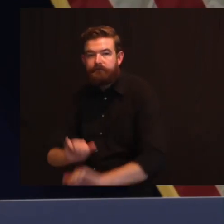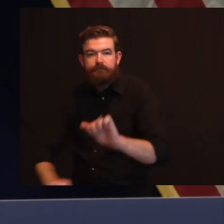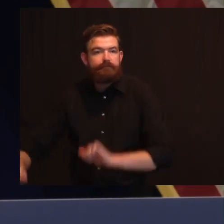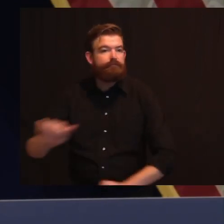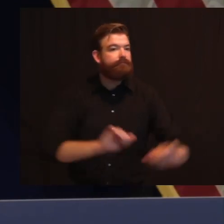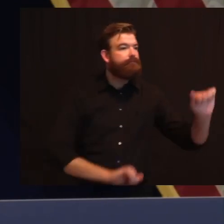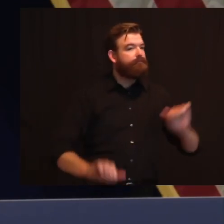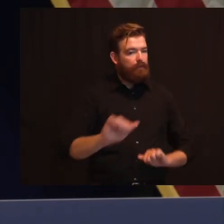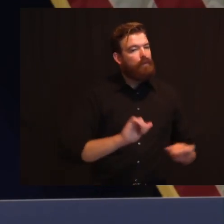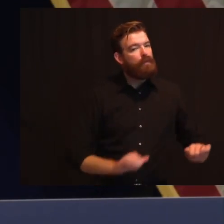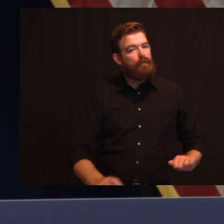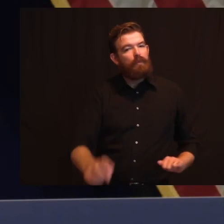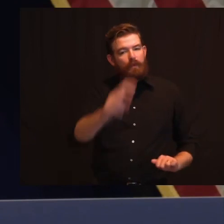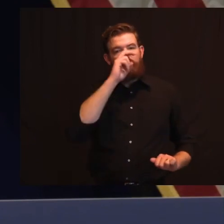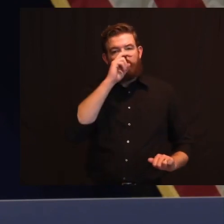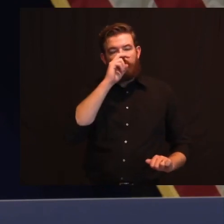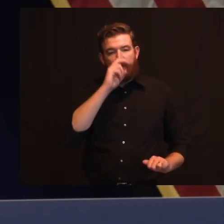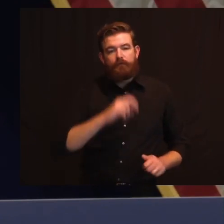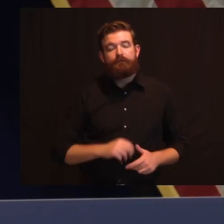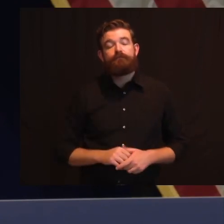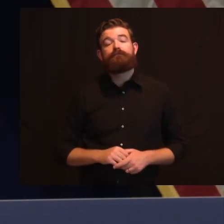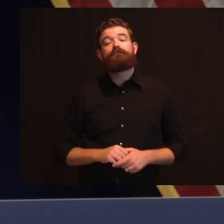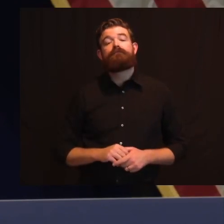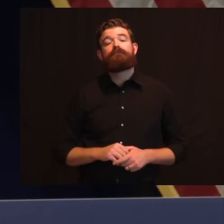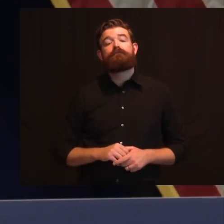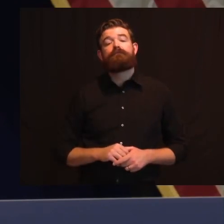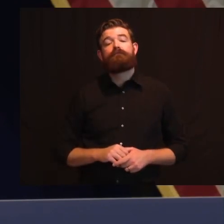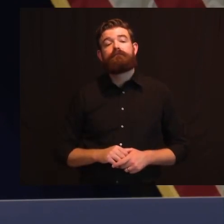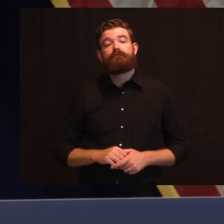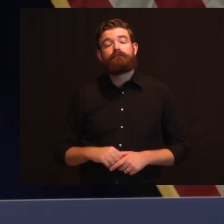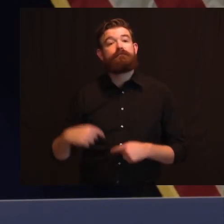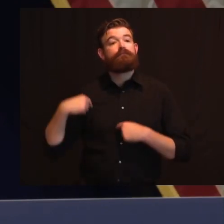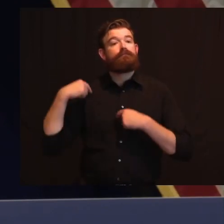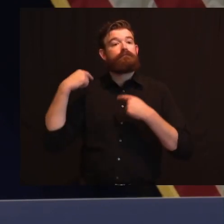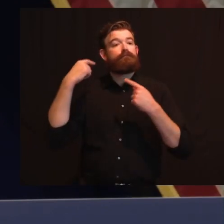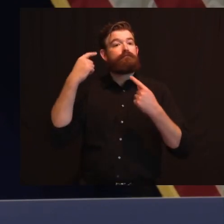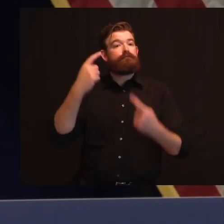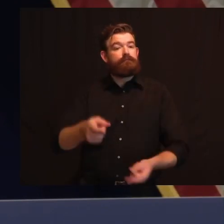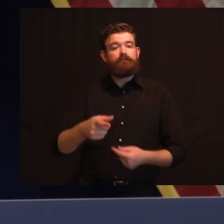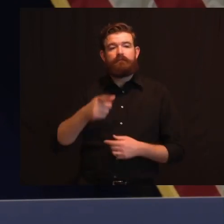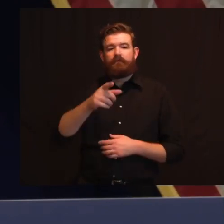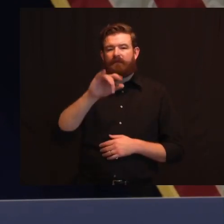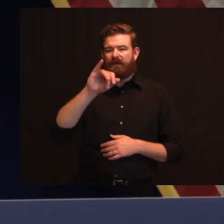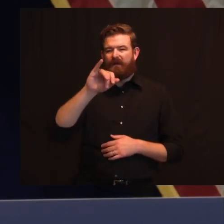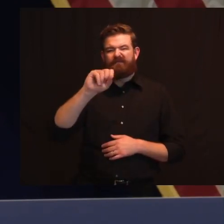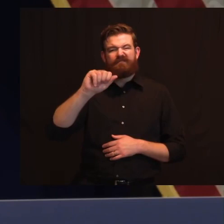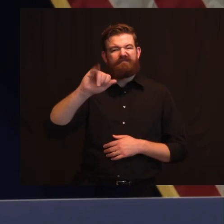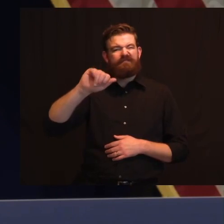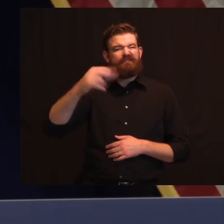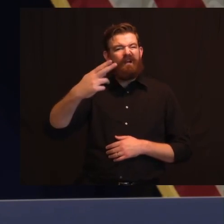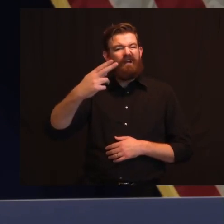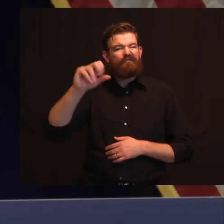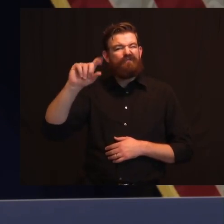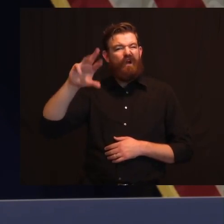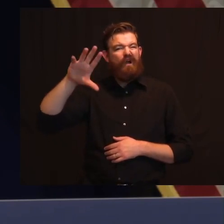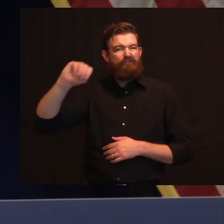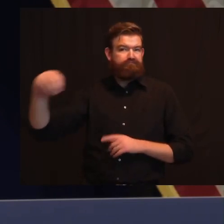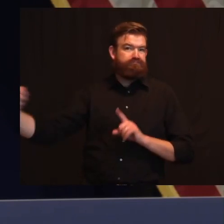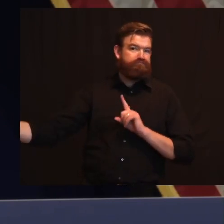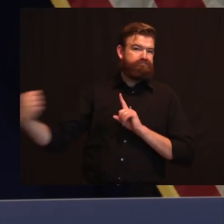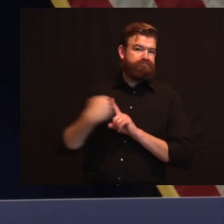Overall, since Tropical Storm Isaiah's power outages shut us down for several days, our weekly numbers have been strong.